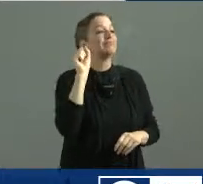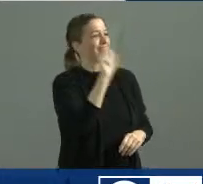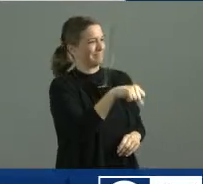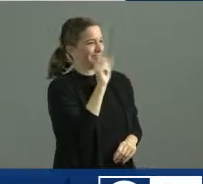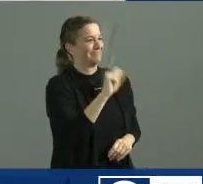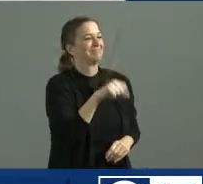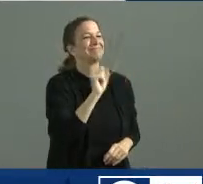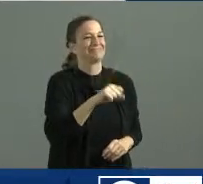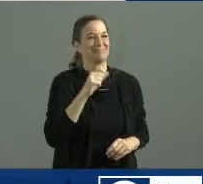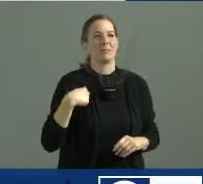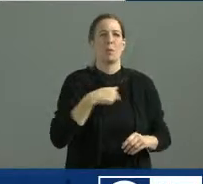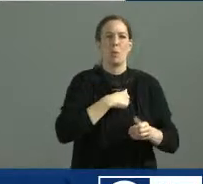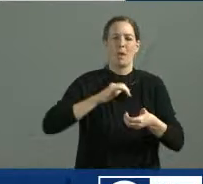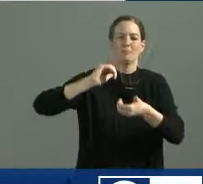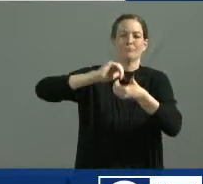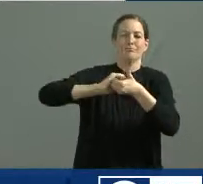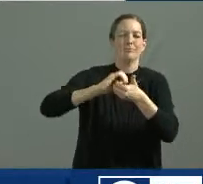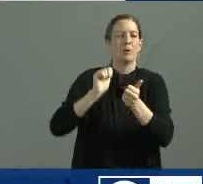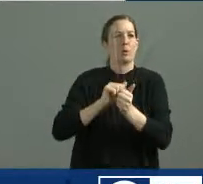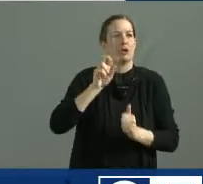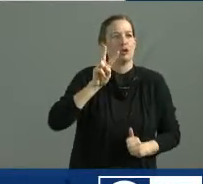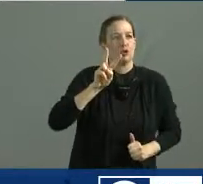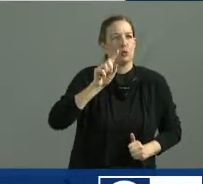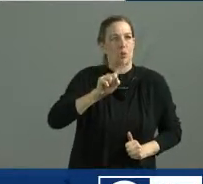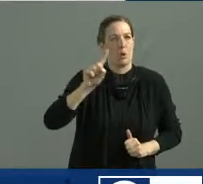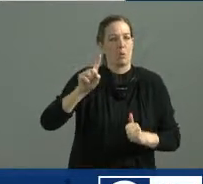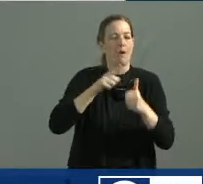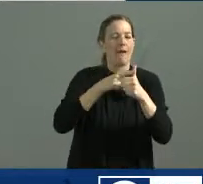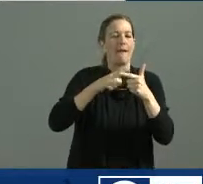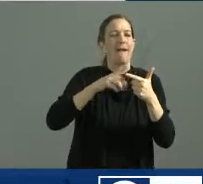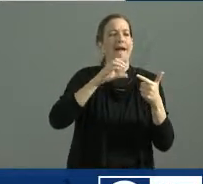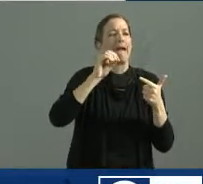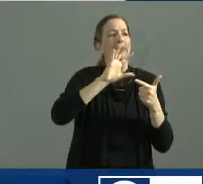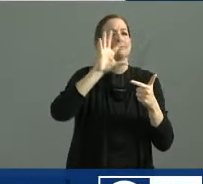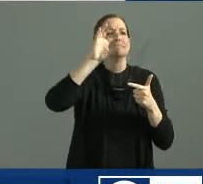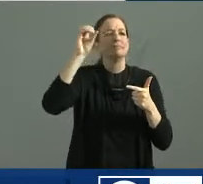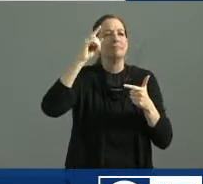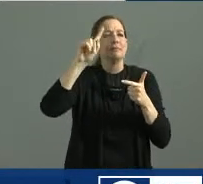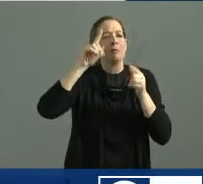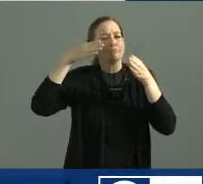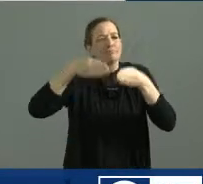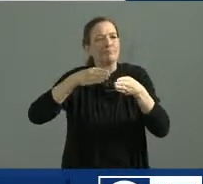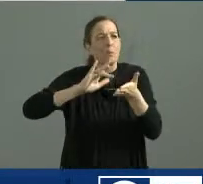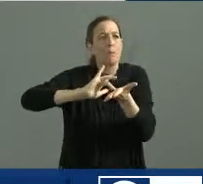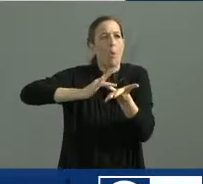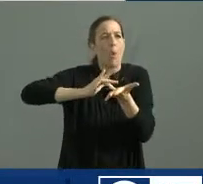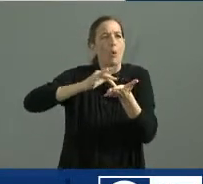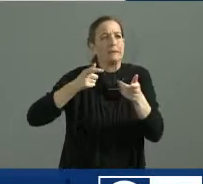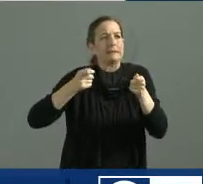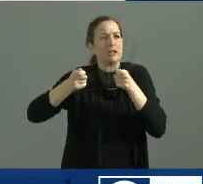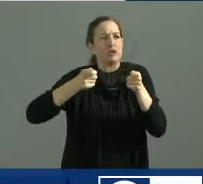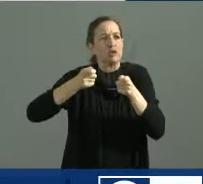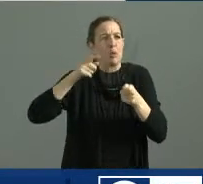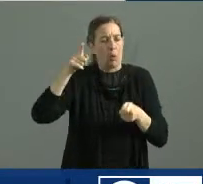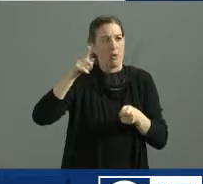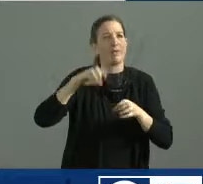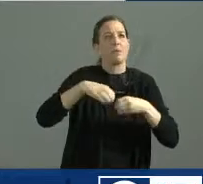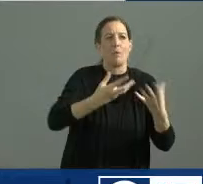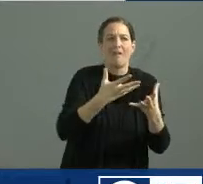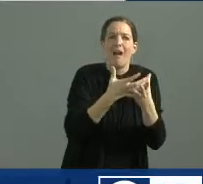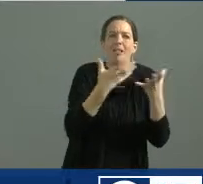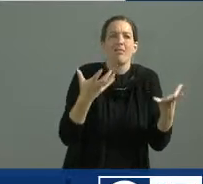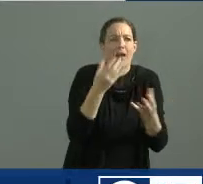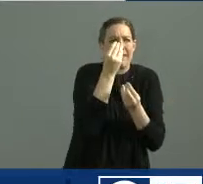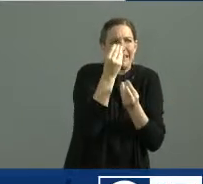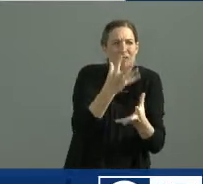at 211 and Poison Control, who have been providing a lot of our COVID information and have